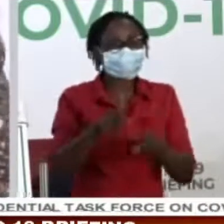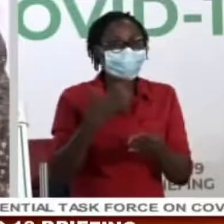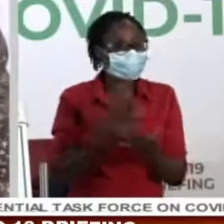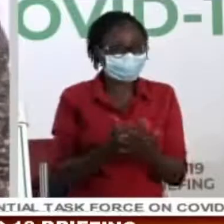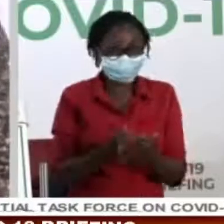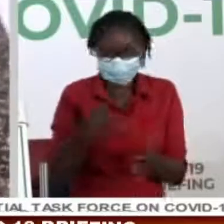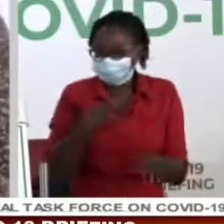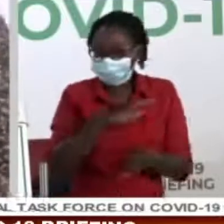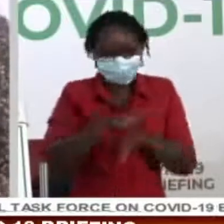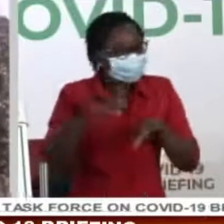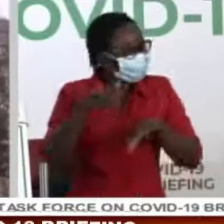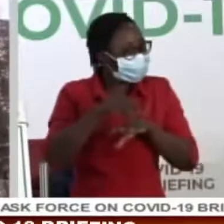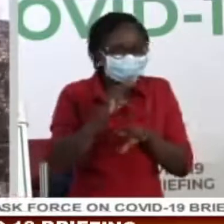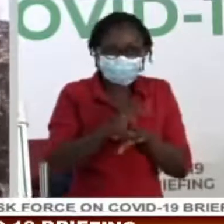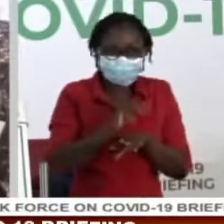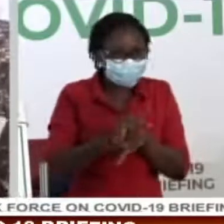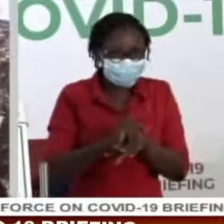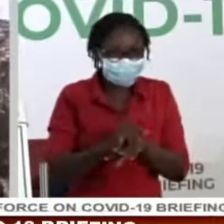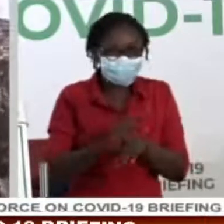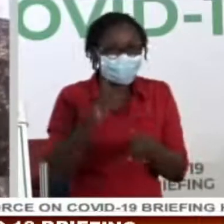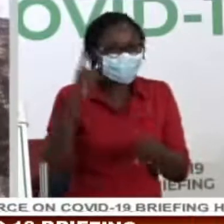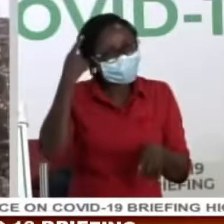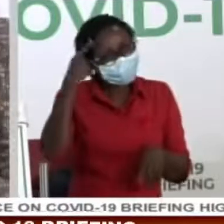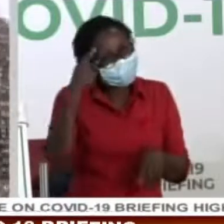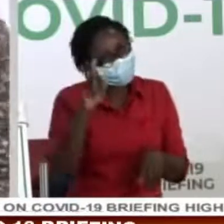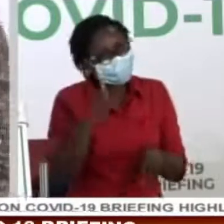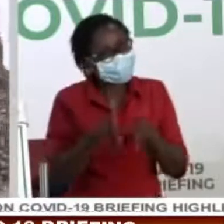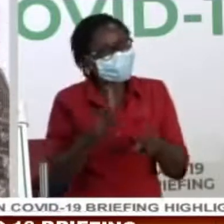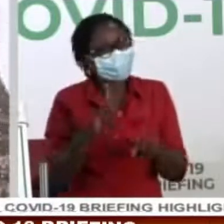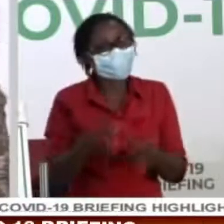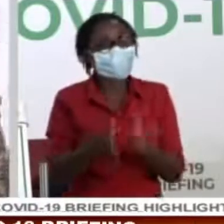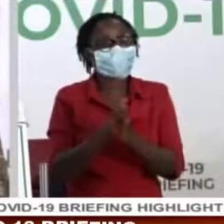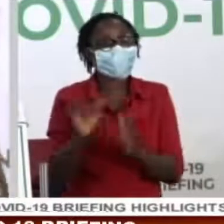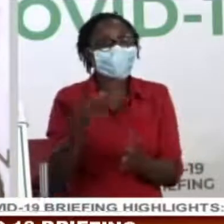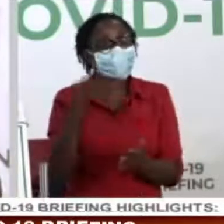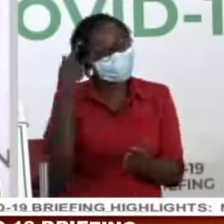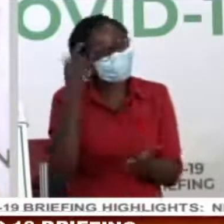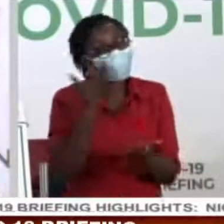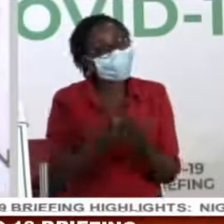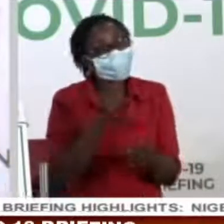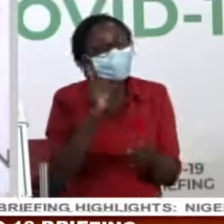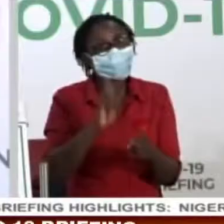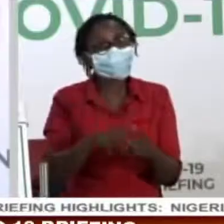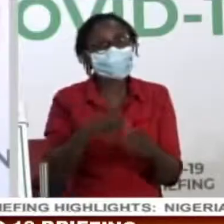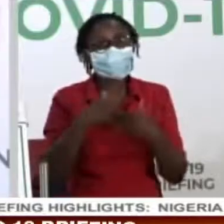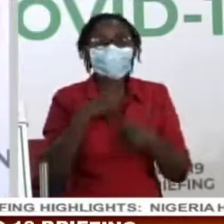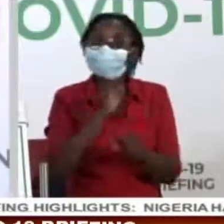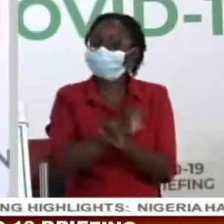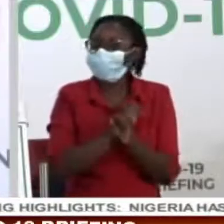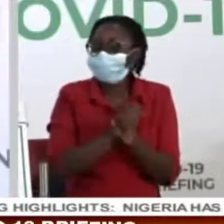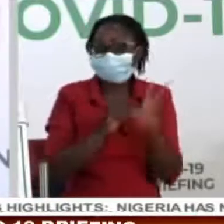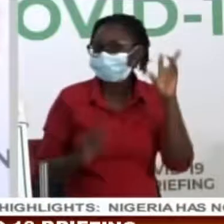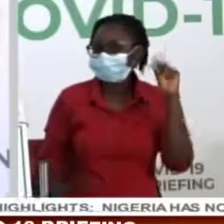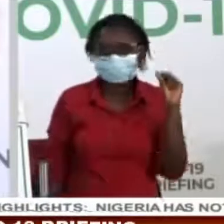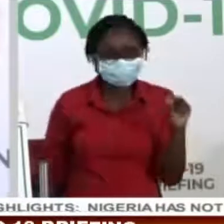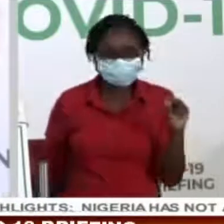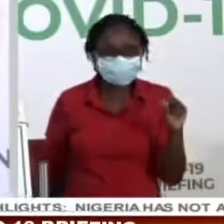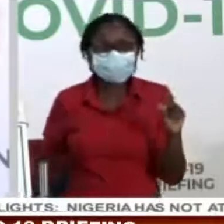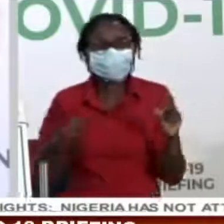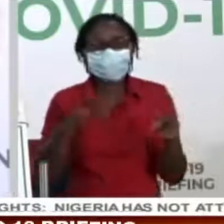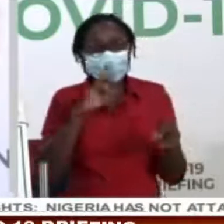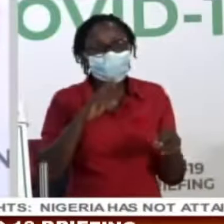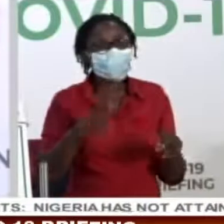message to people asking for money to be employed. We are currently investigating